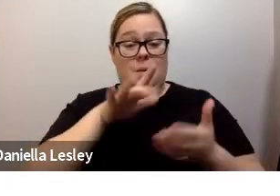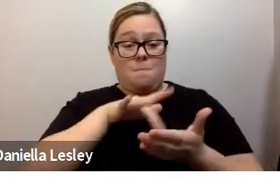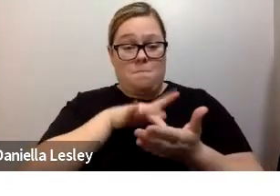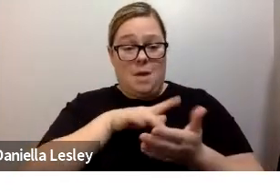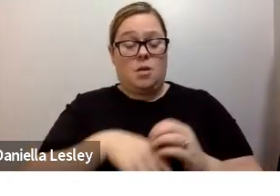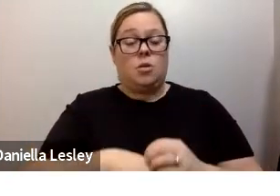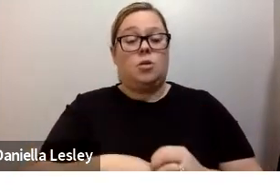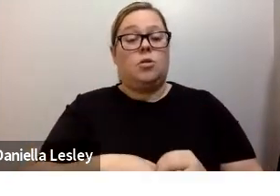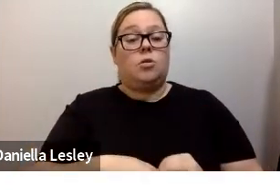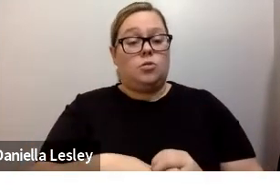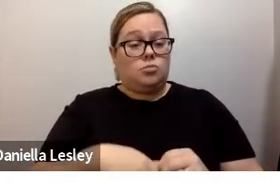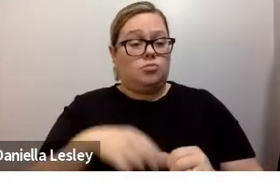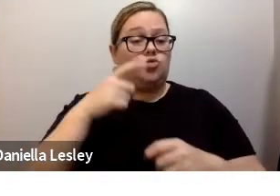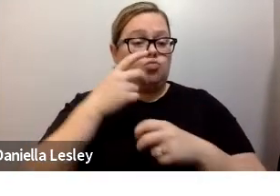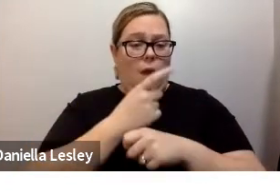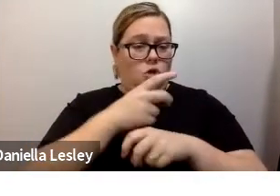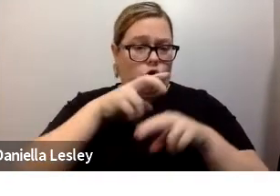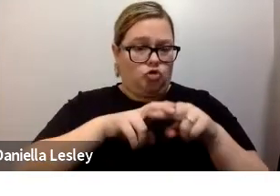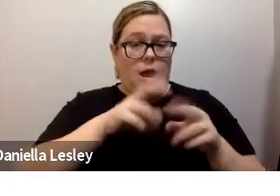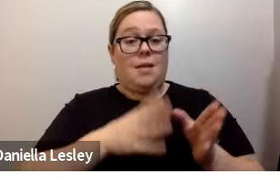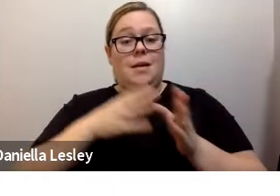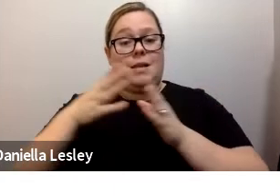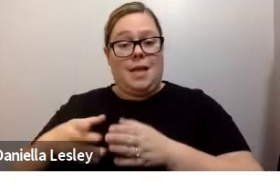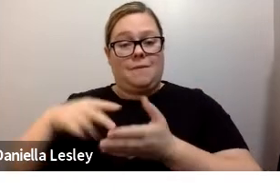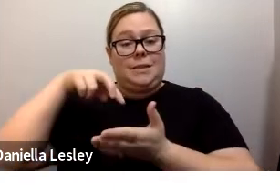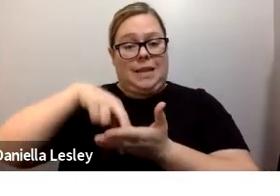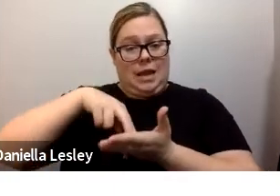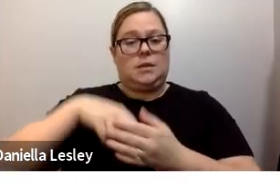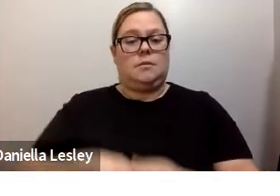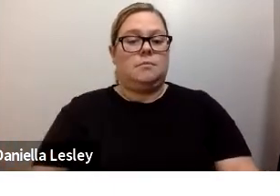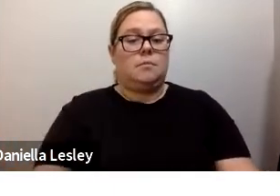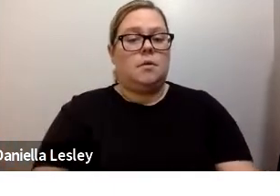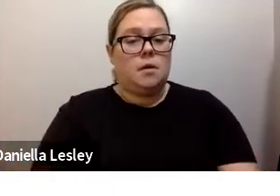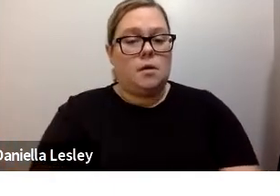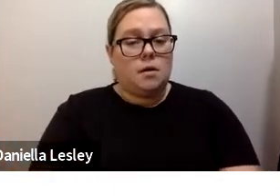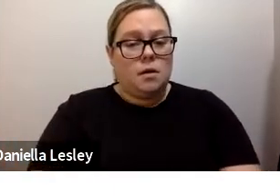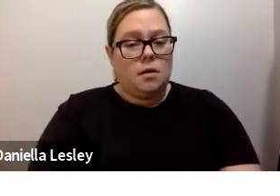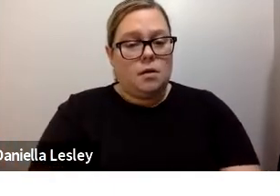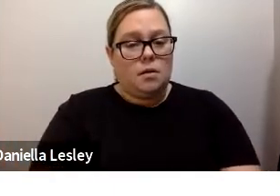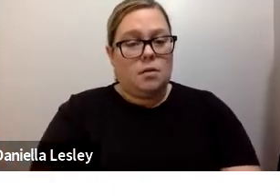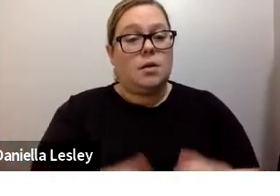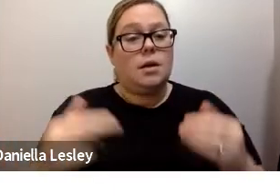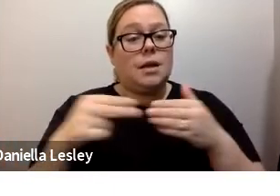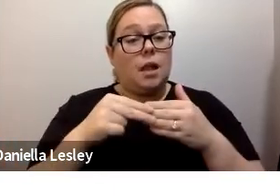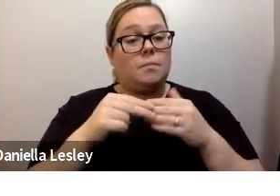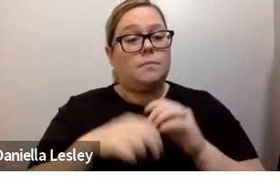a four-legged chair, and then on the right, playing standing. Next slide,